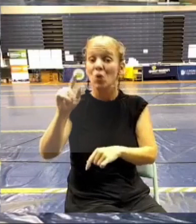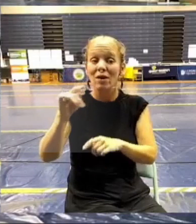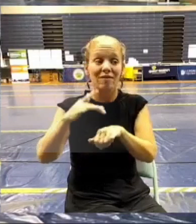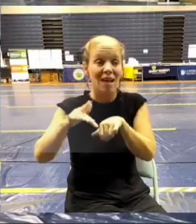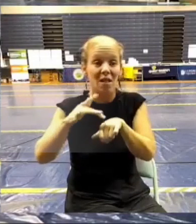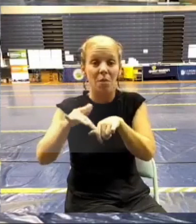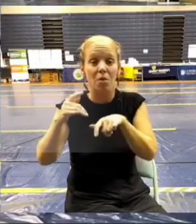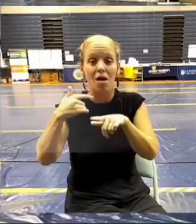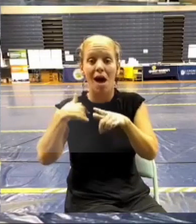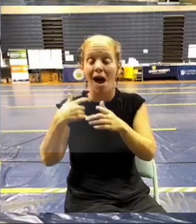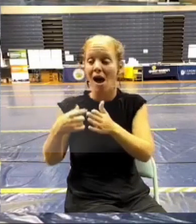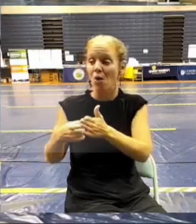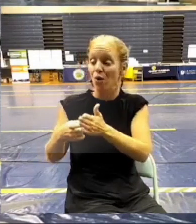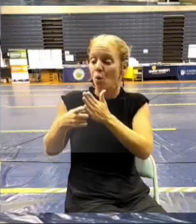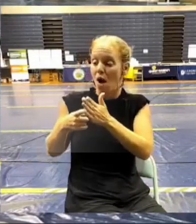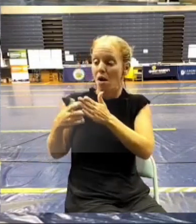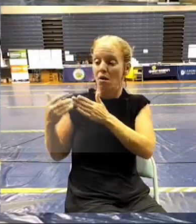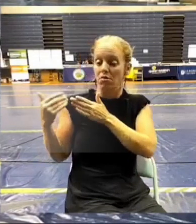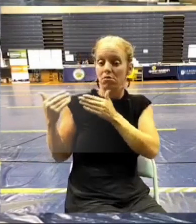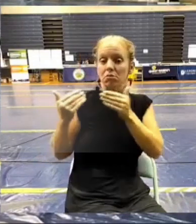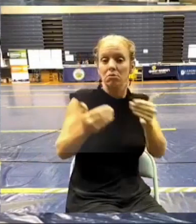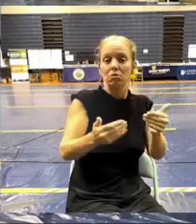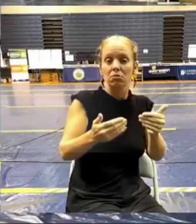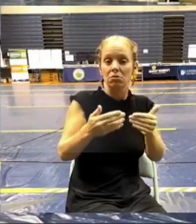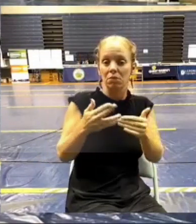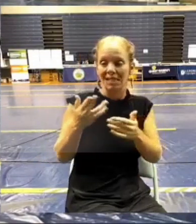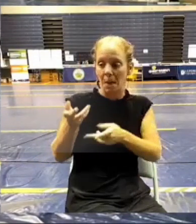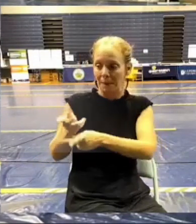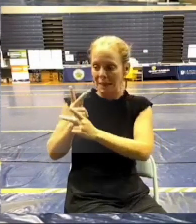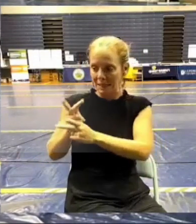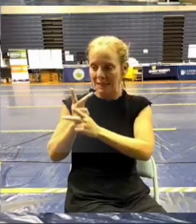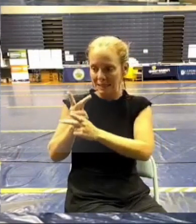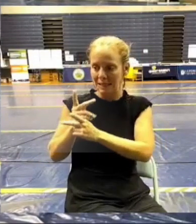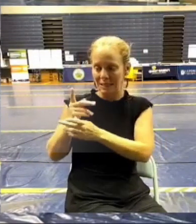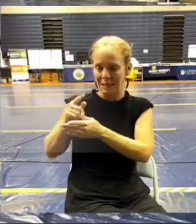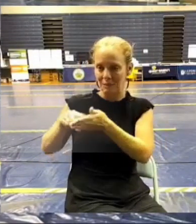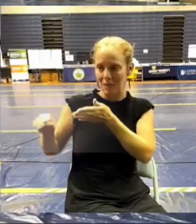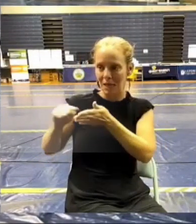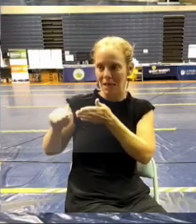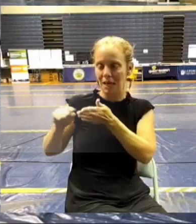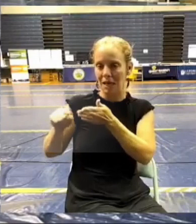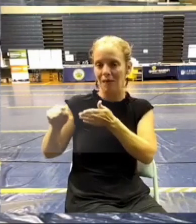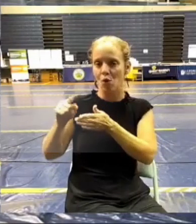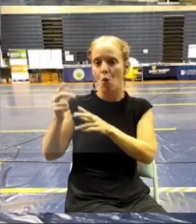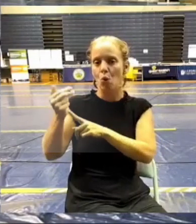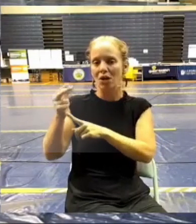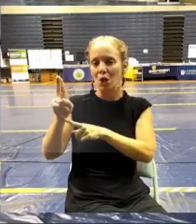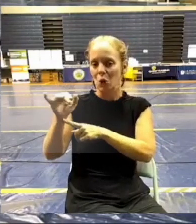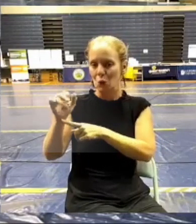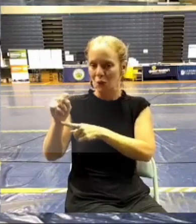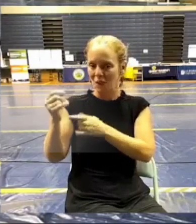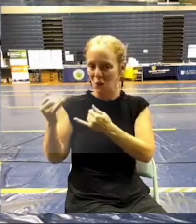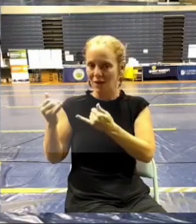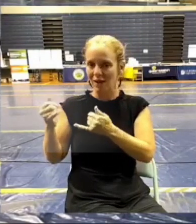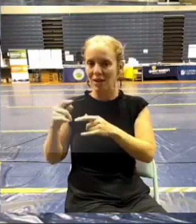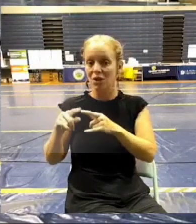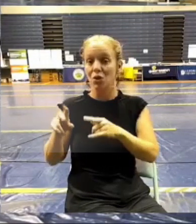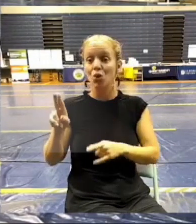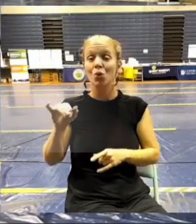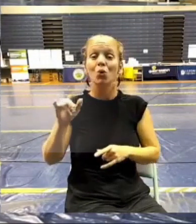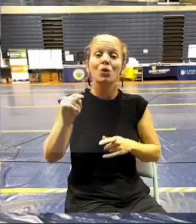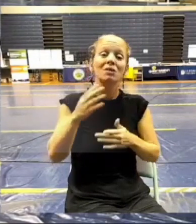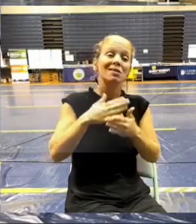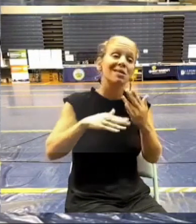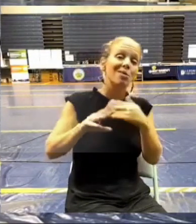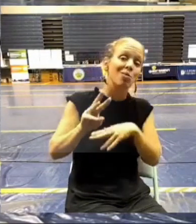available, I'm required to move because I'm leasing the units right now. And it doesn't work where the units